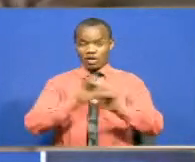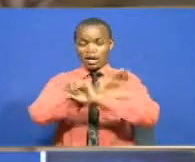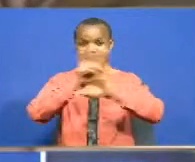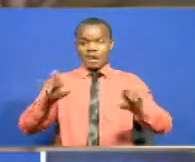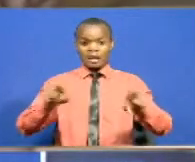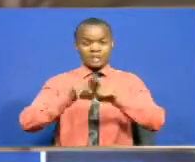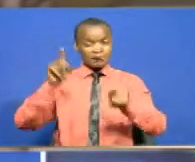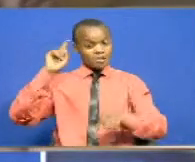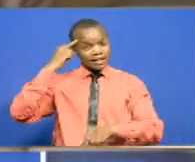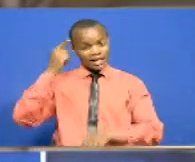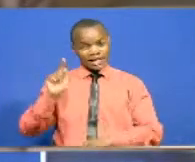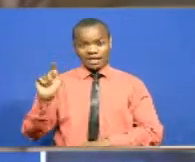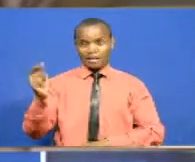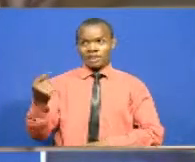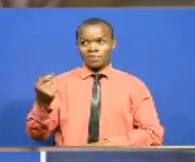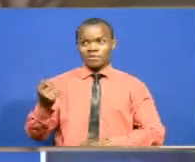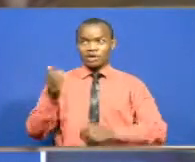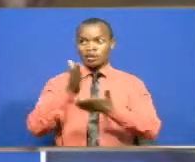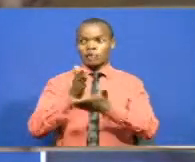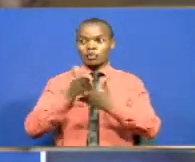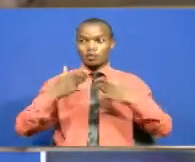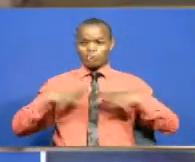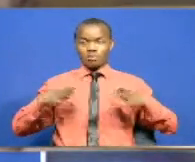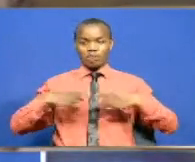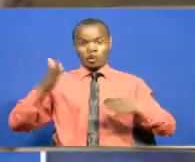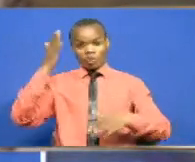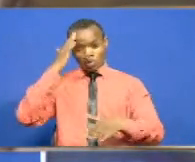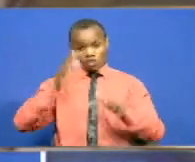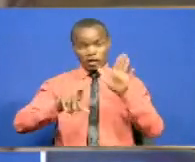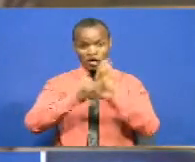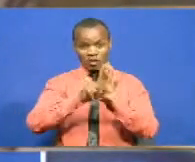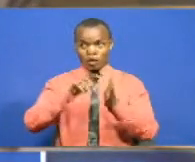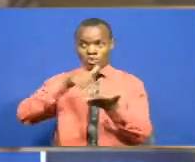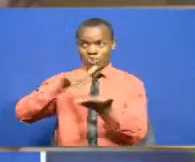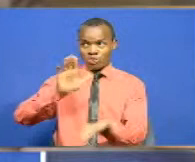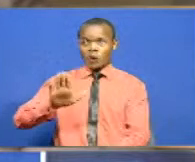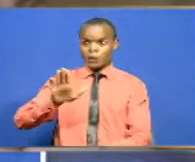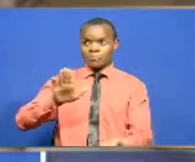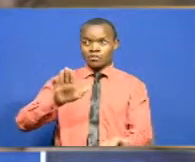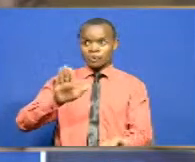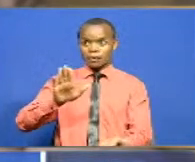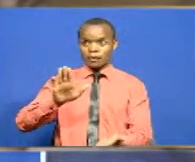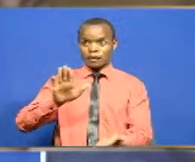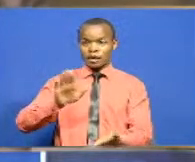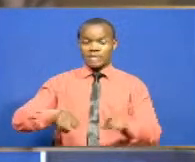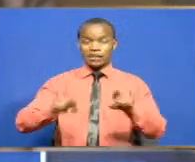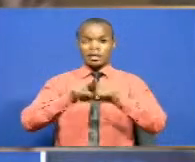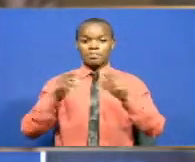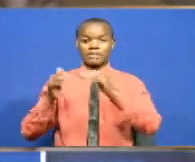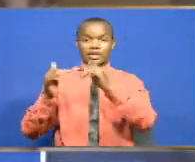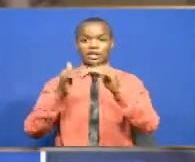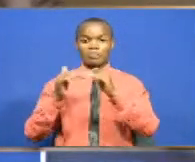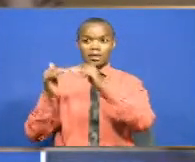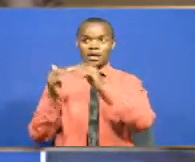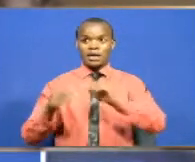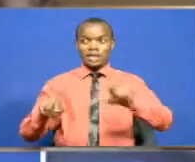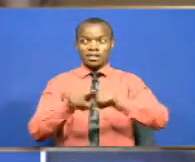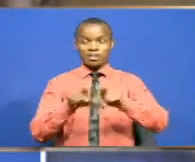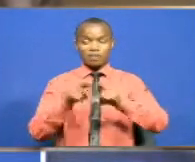Kenya ni watu wameendelea katika sheria zaidi na ni watu wameendelea katika demokrasia. Ninaamini